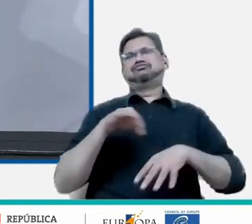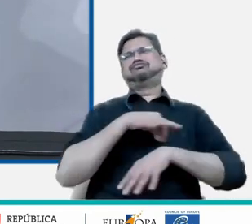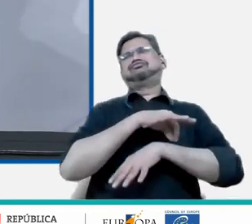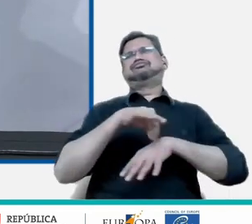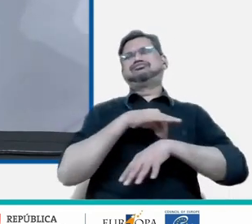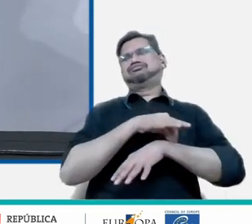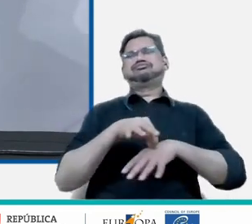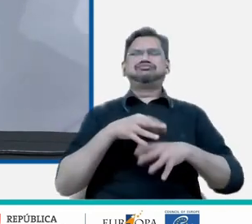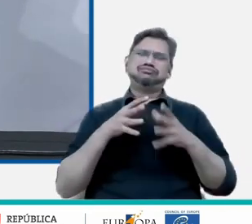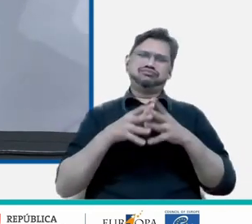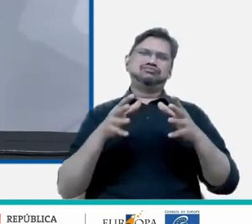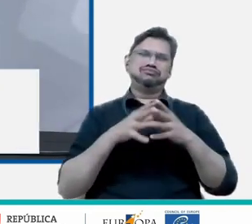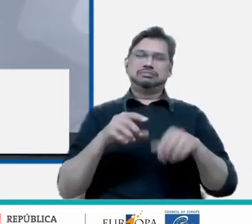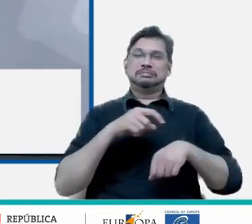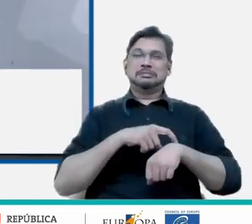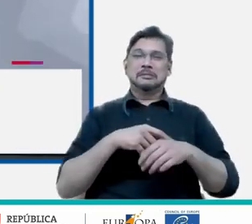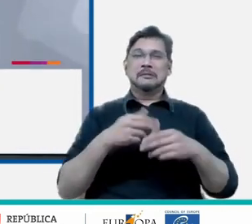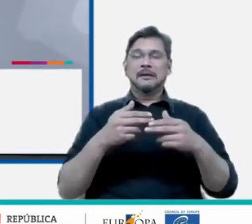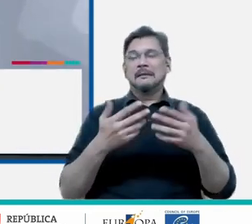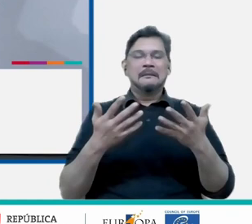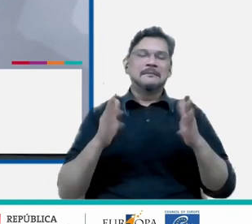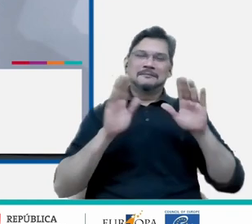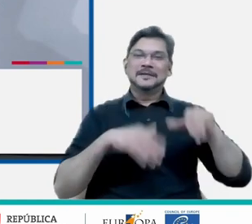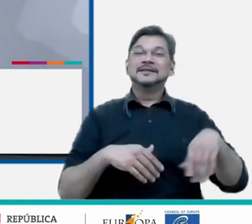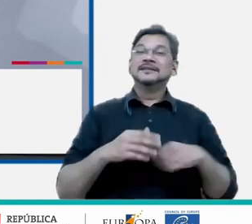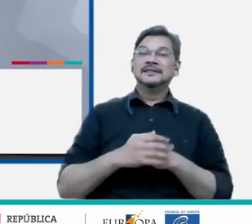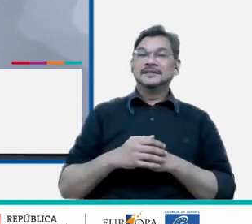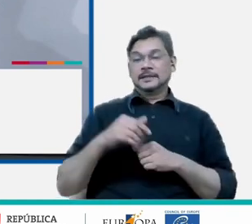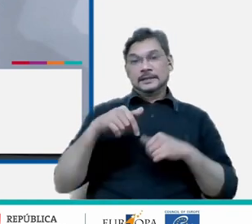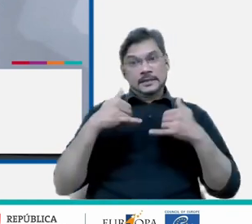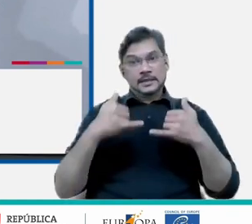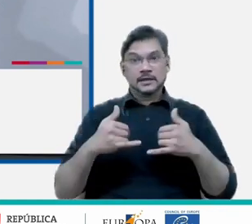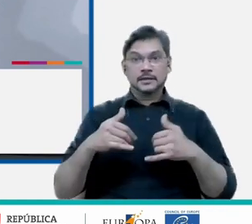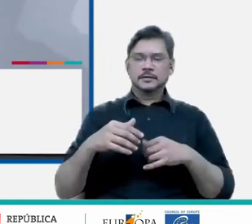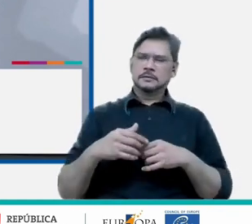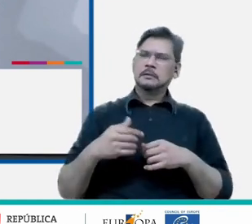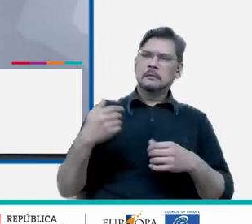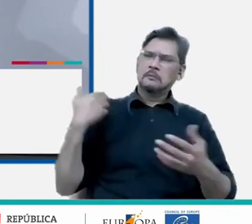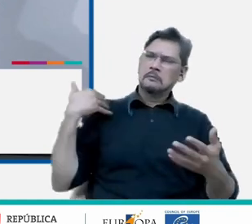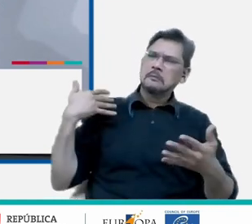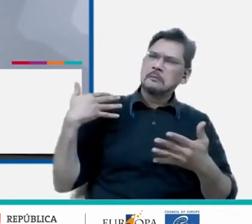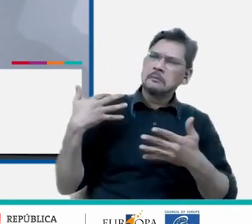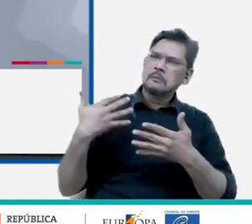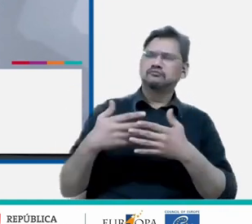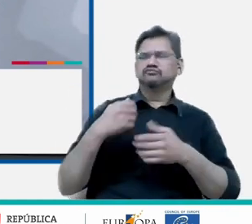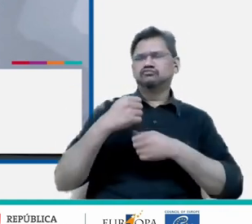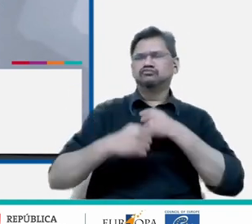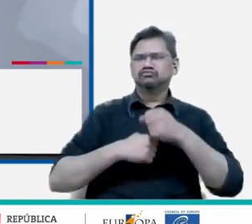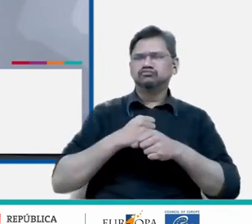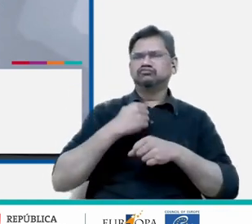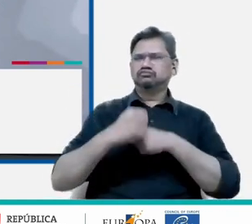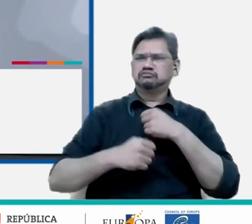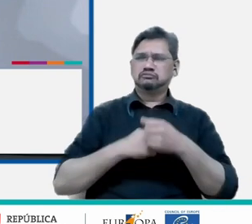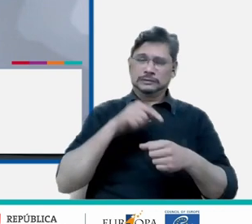mean, ICLEI is, of course, engaged for many years in the topic. And, you know, we have